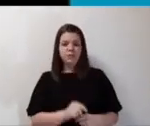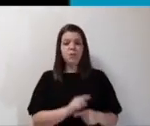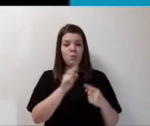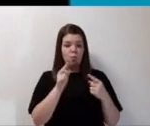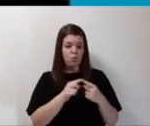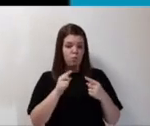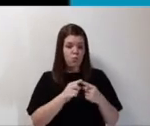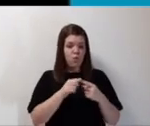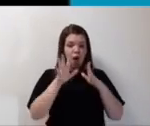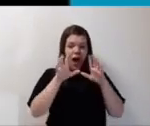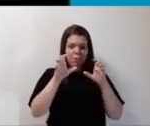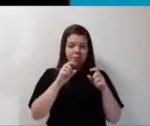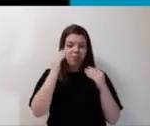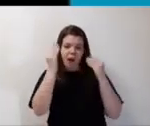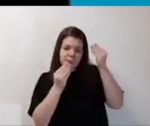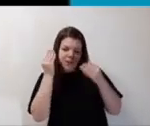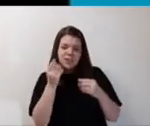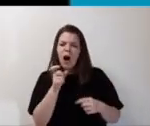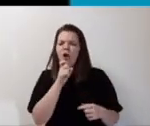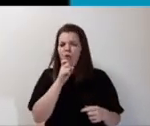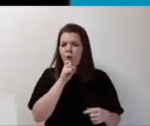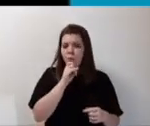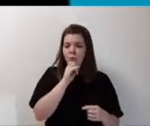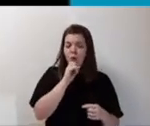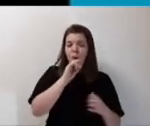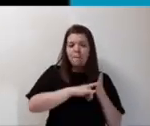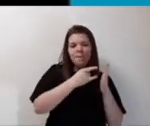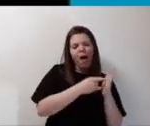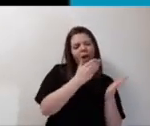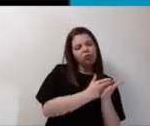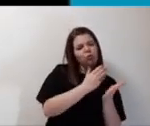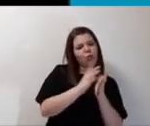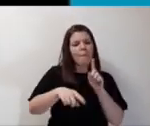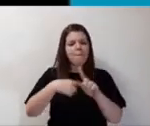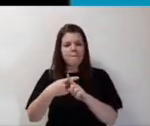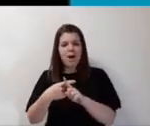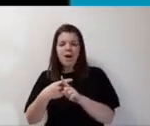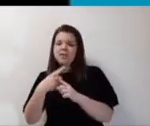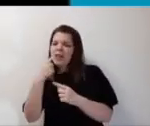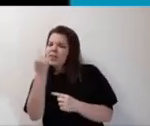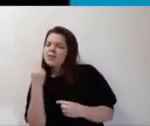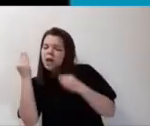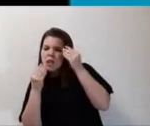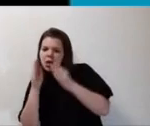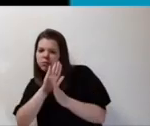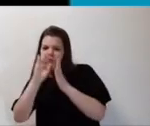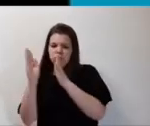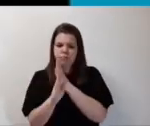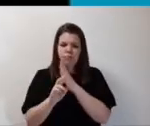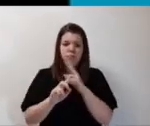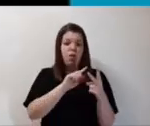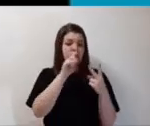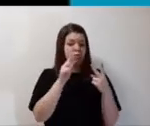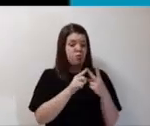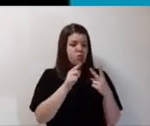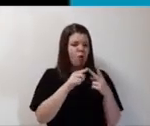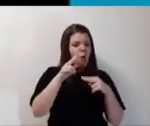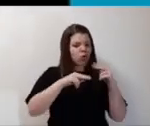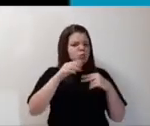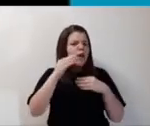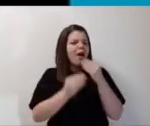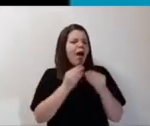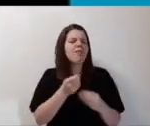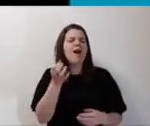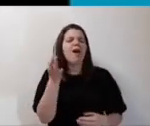are: learn and think, using curriculum and design thinking; build and make, small